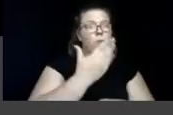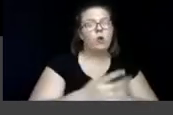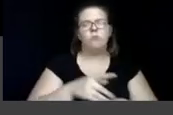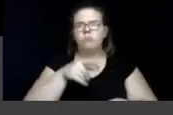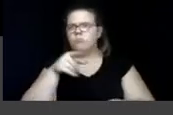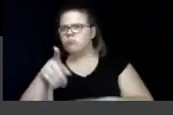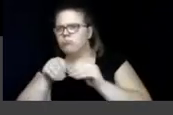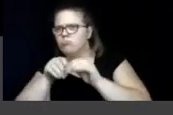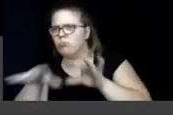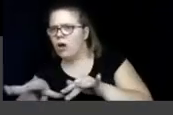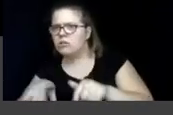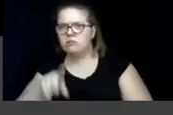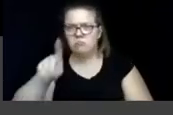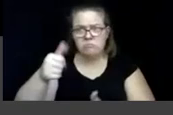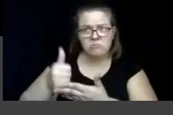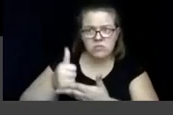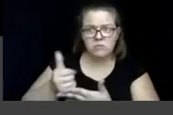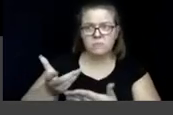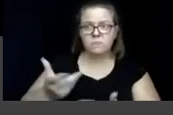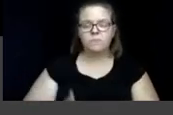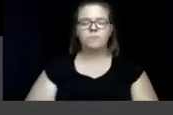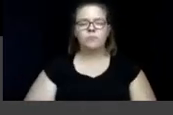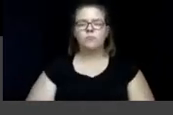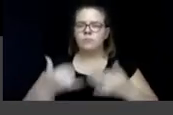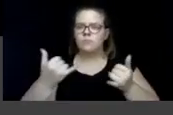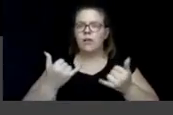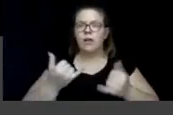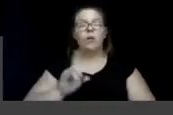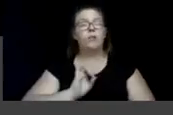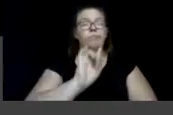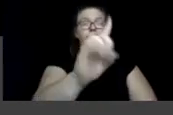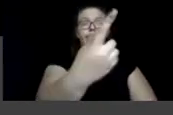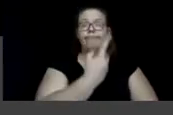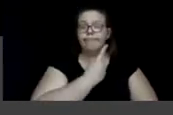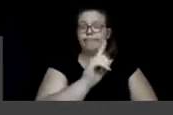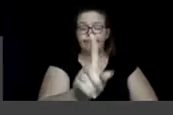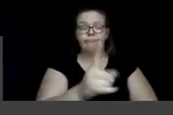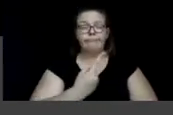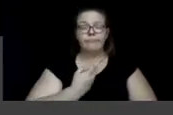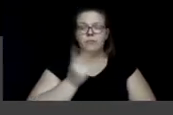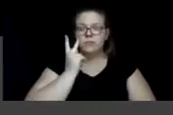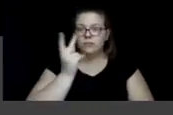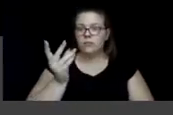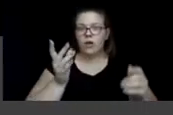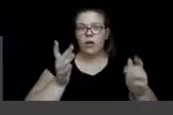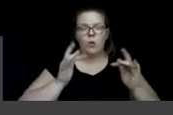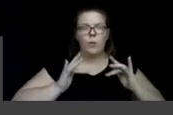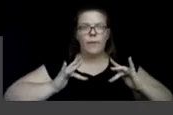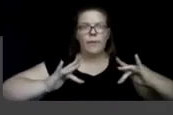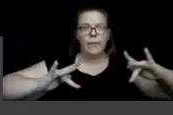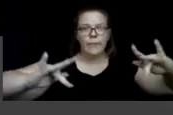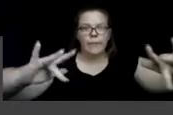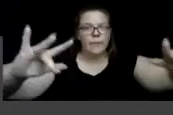something? Right now, you could walk a whole hallway and not see anybody walking